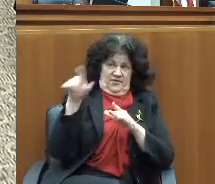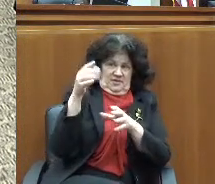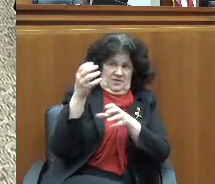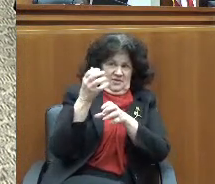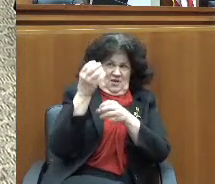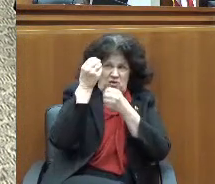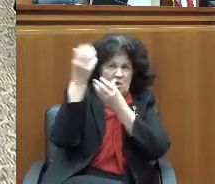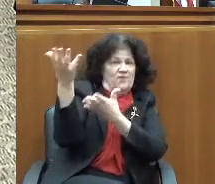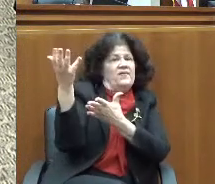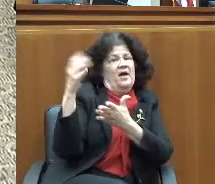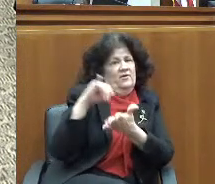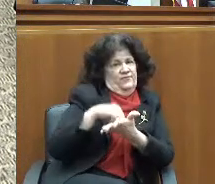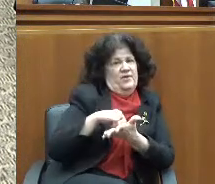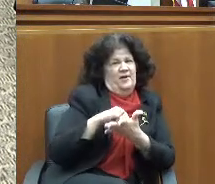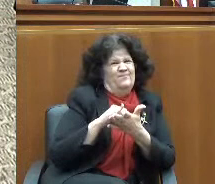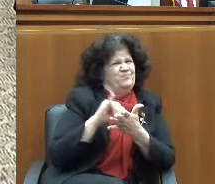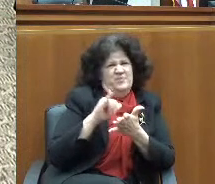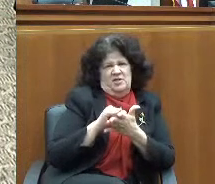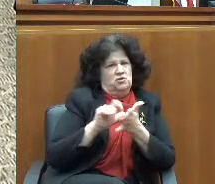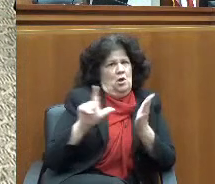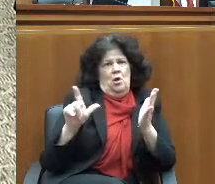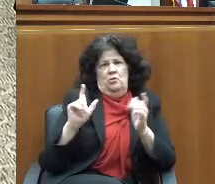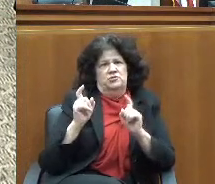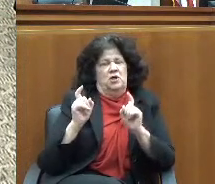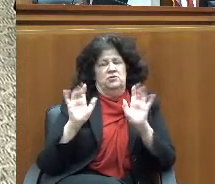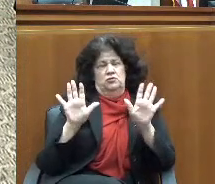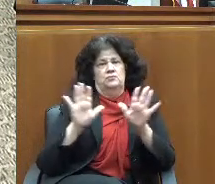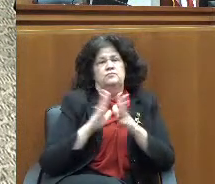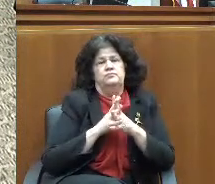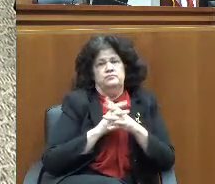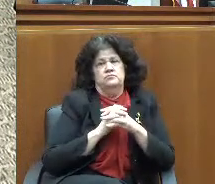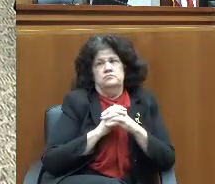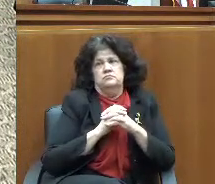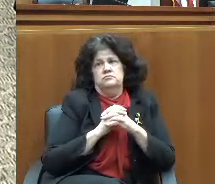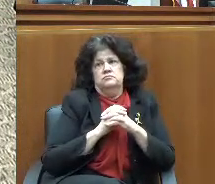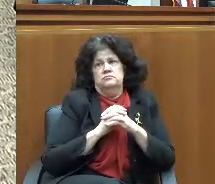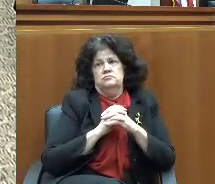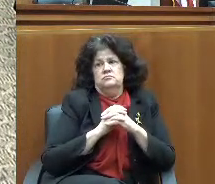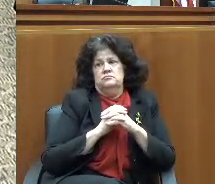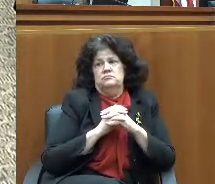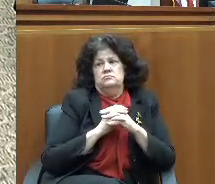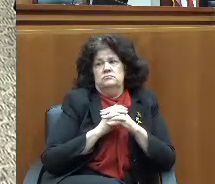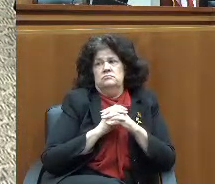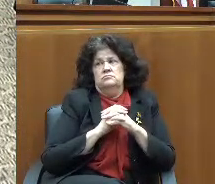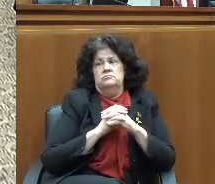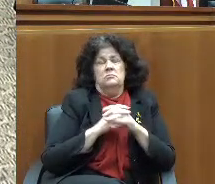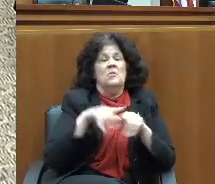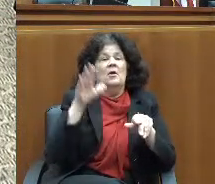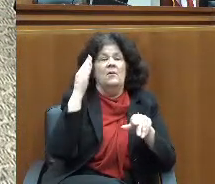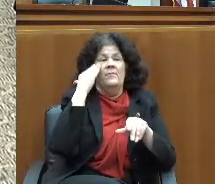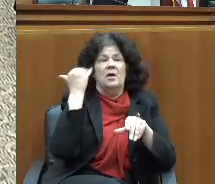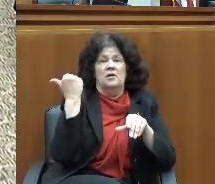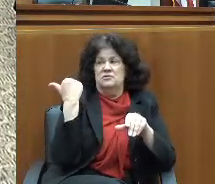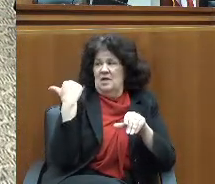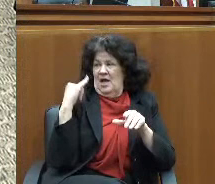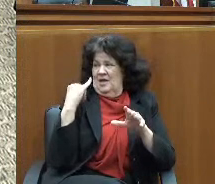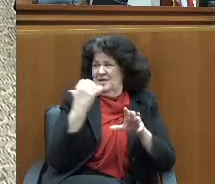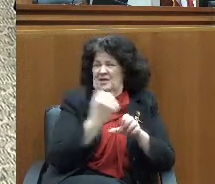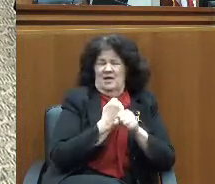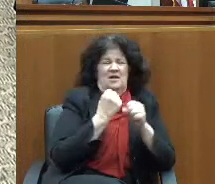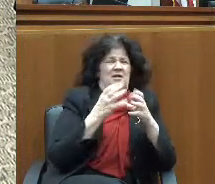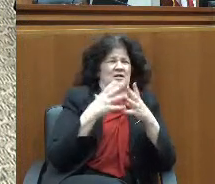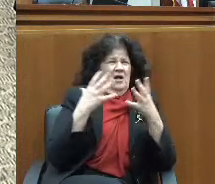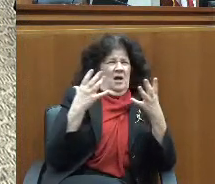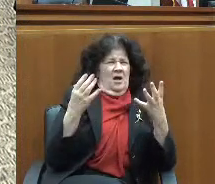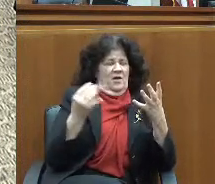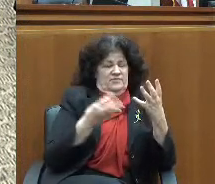that, and that's what I was changing there. Okay, I guess just because in recent weeks I've gotten a lot of,